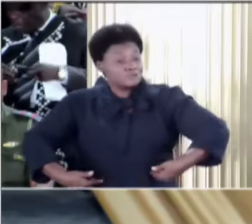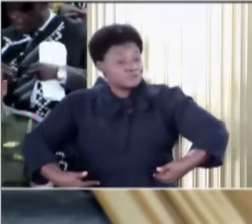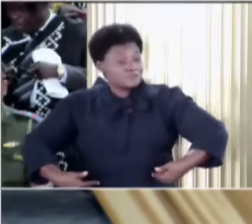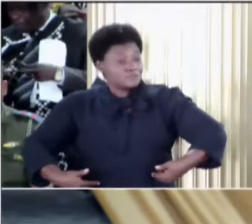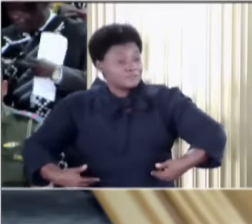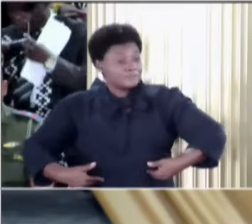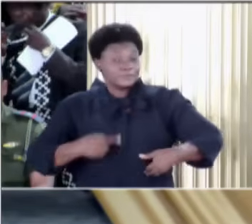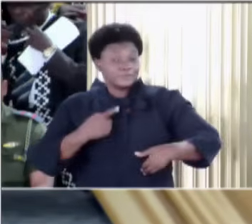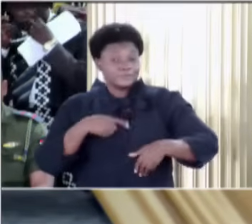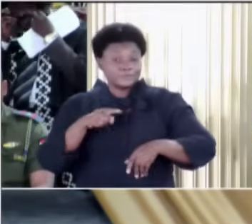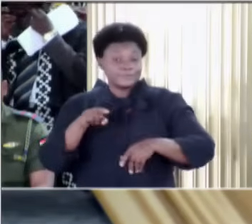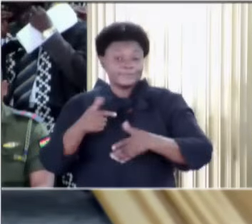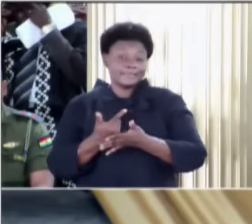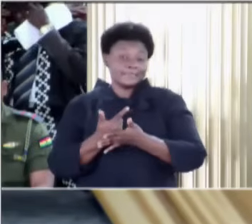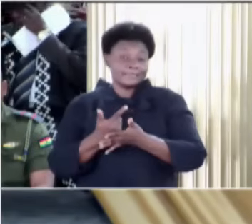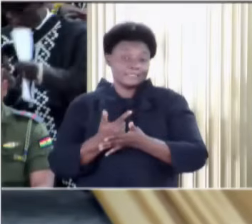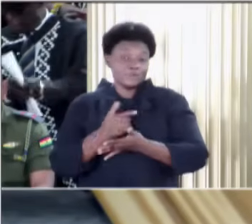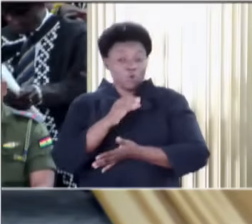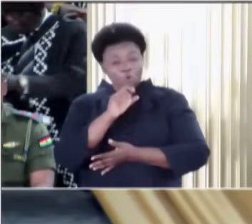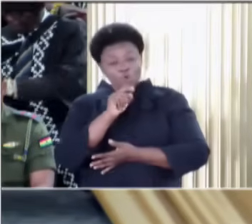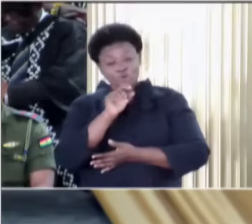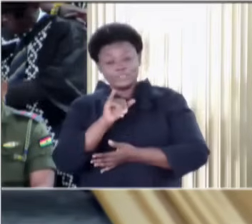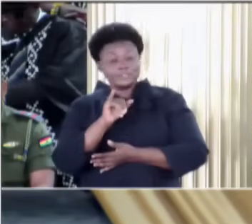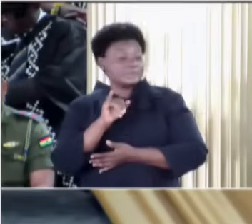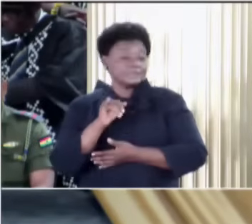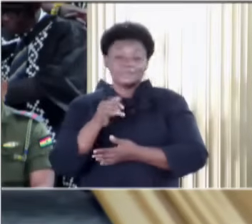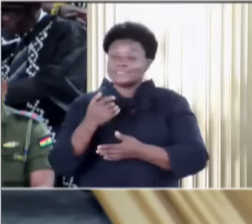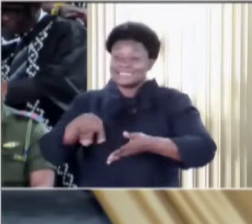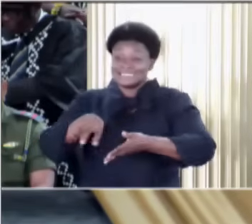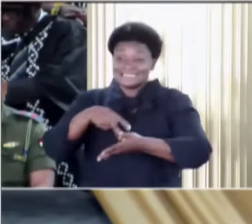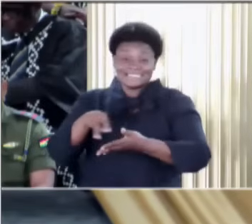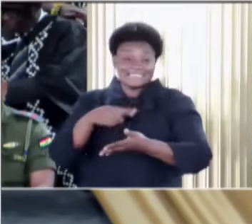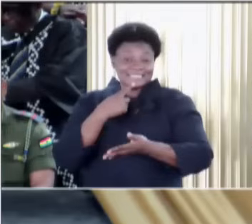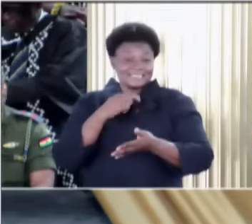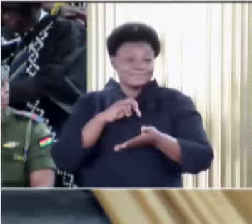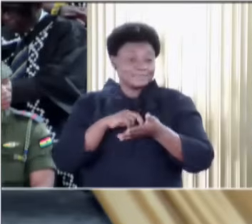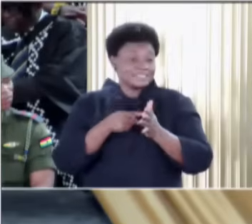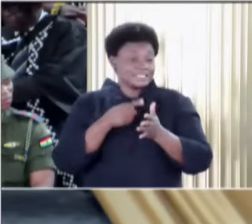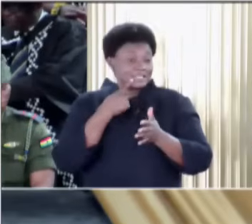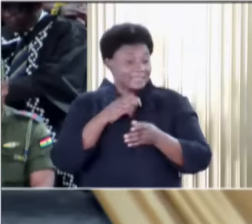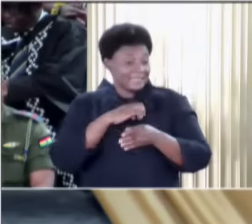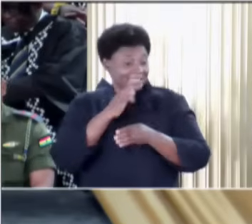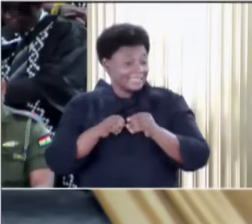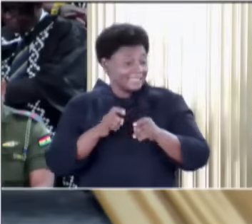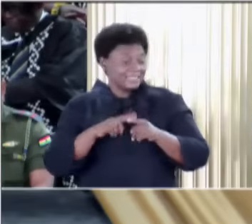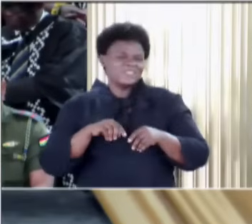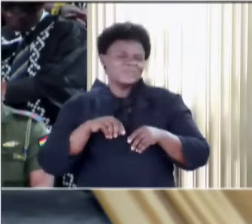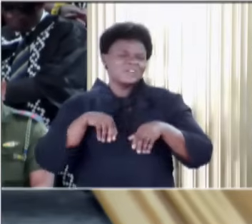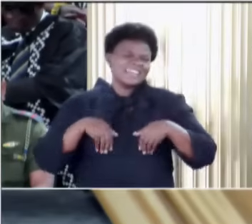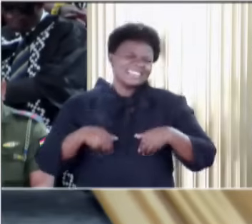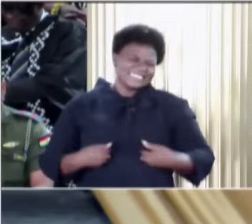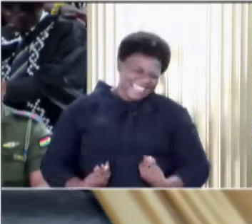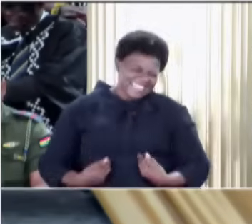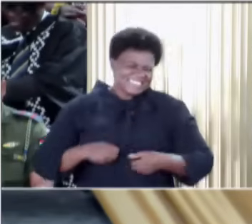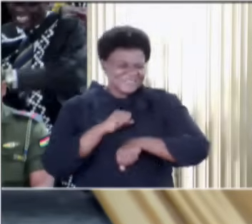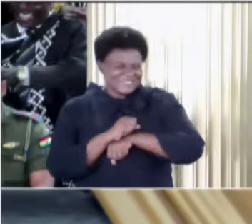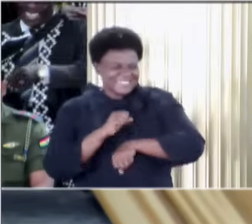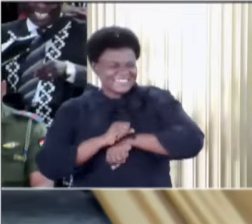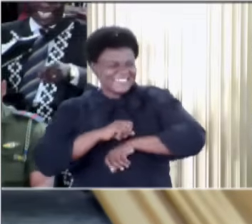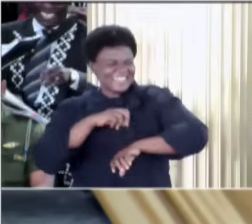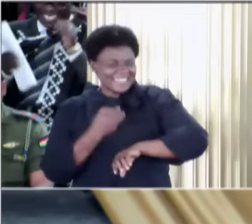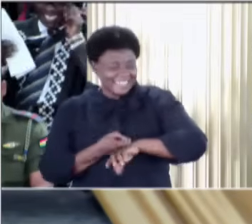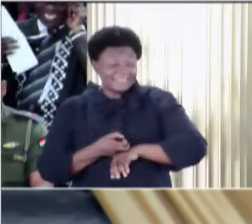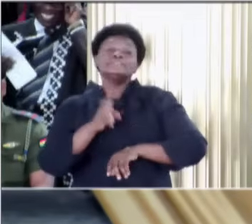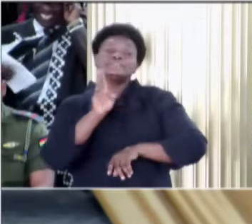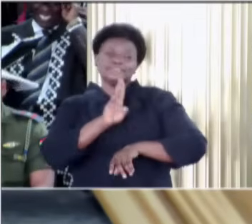regions of Ghana. The dance reflects the end of a hard day's work and the anticipation of the